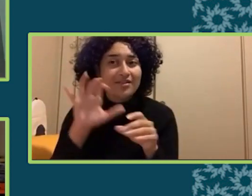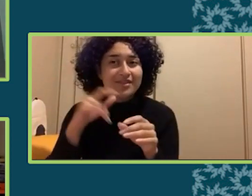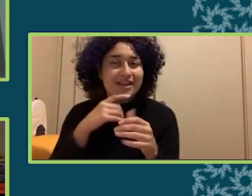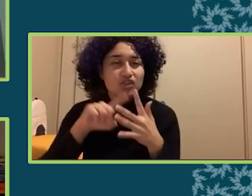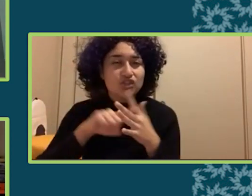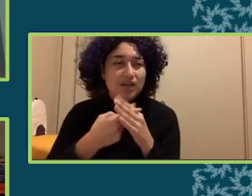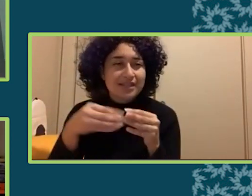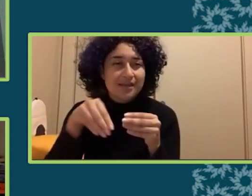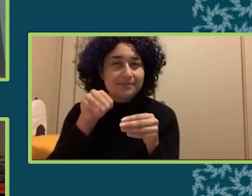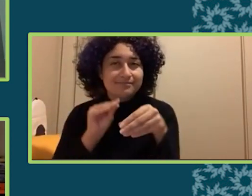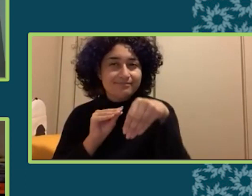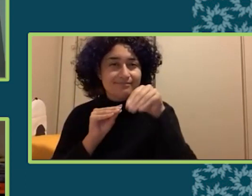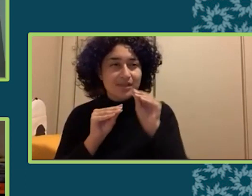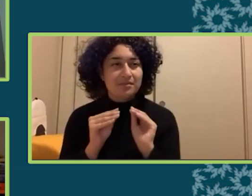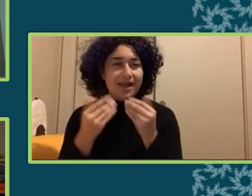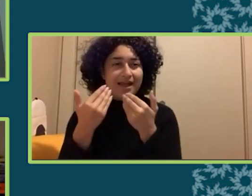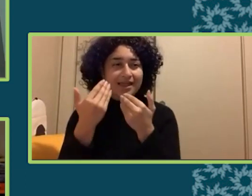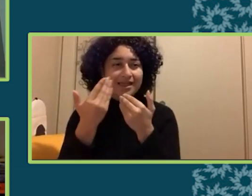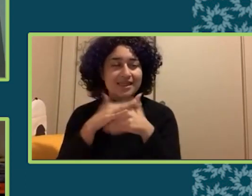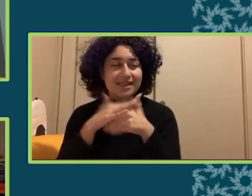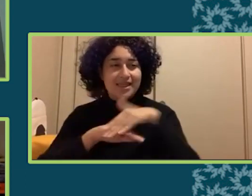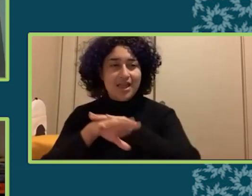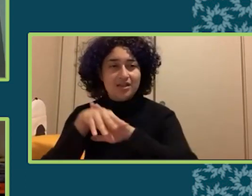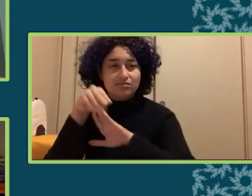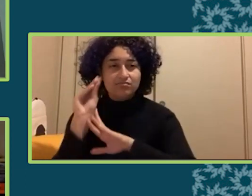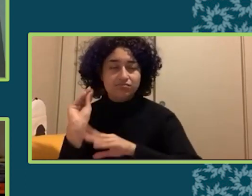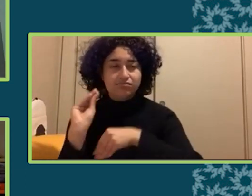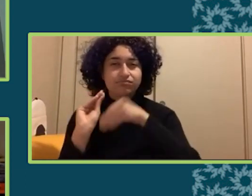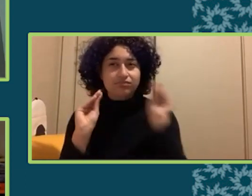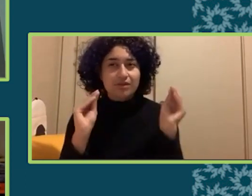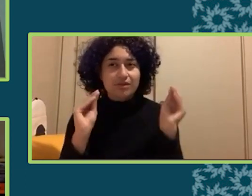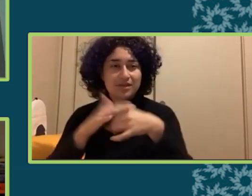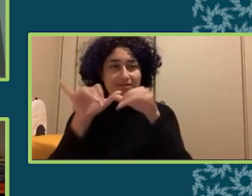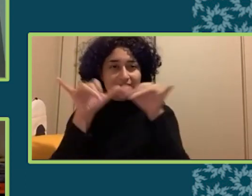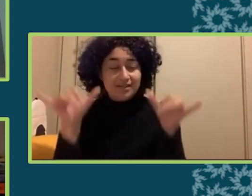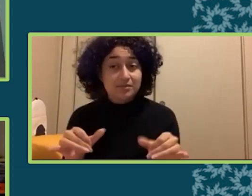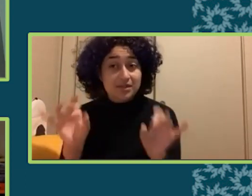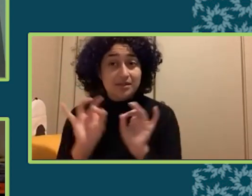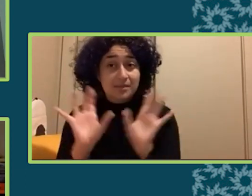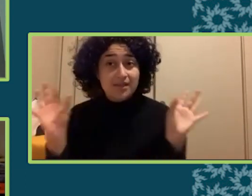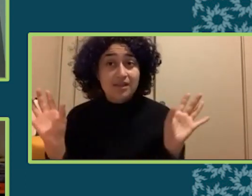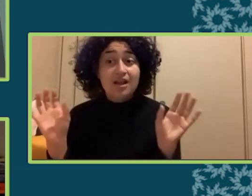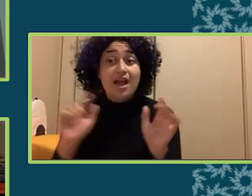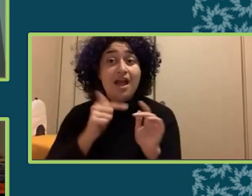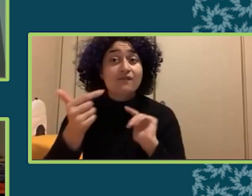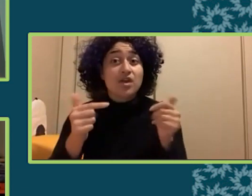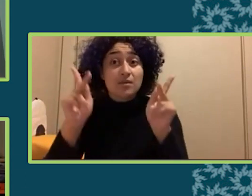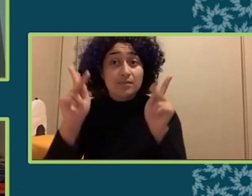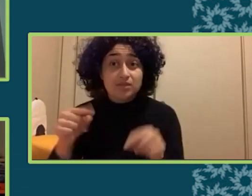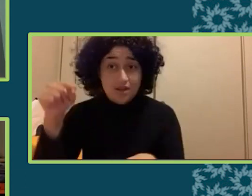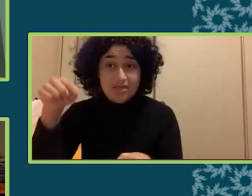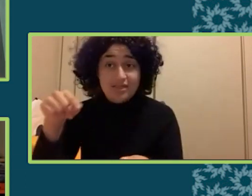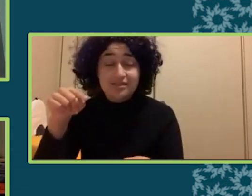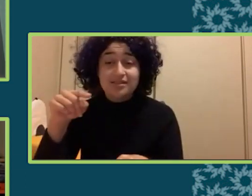back the layers on an oppressive system. And just to be clear, every other person on this panel lives that daily, right? So, you